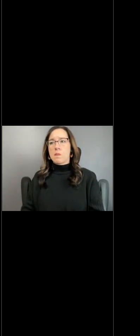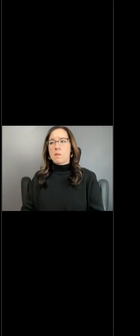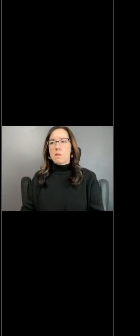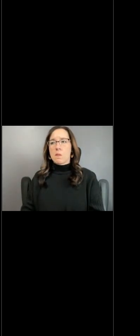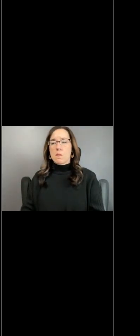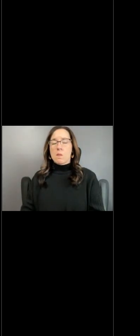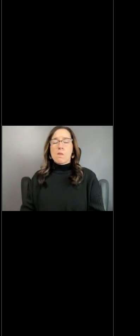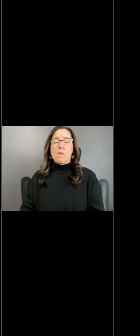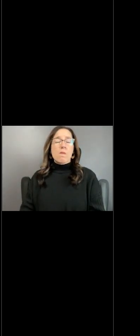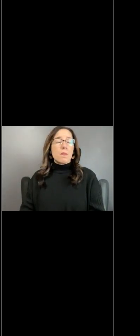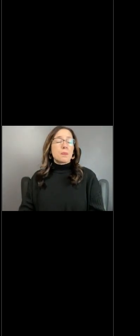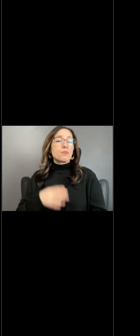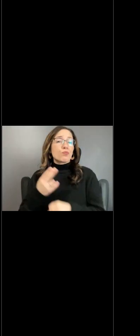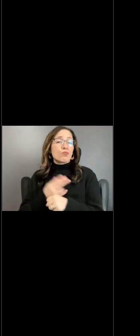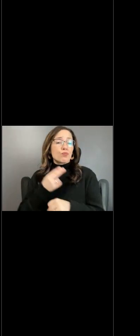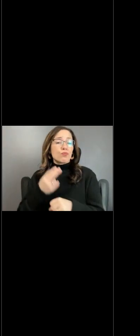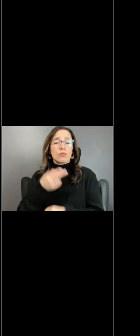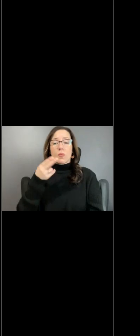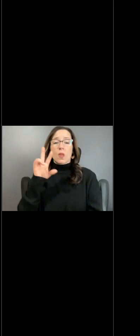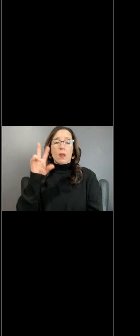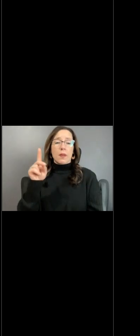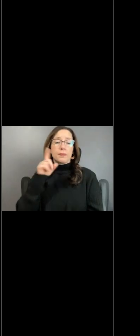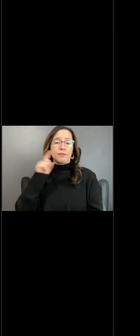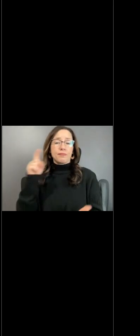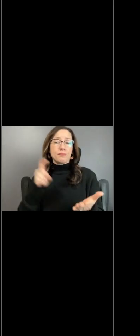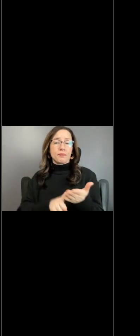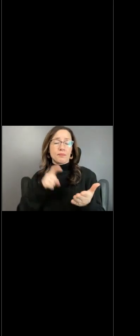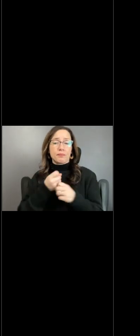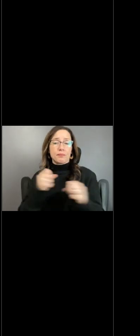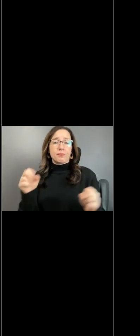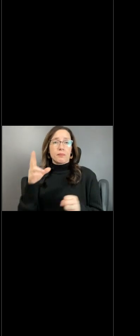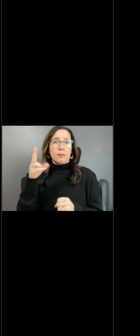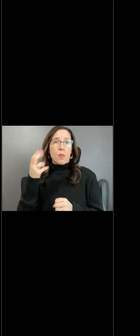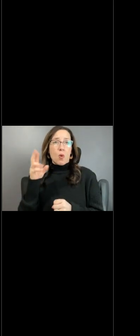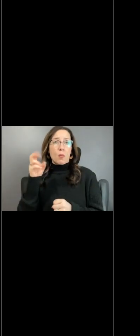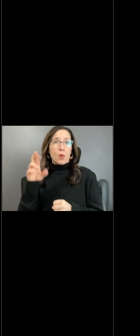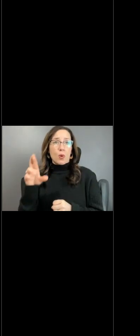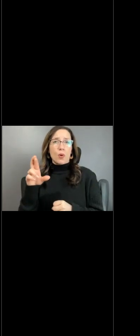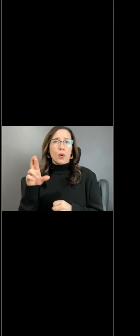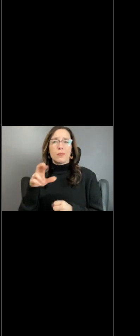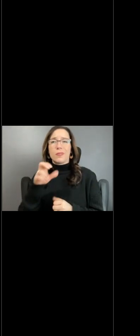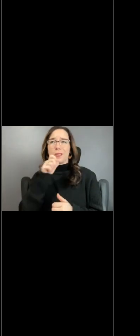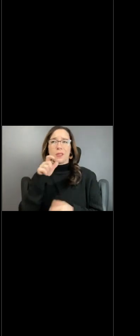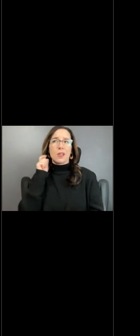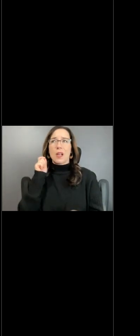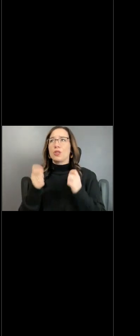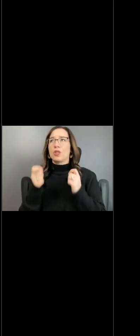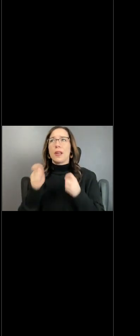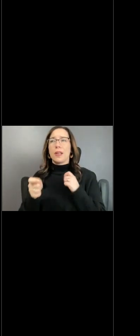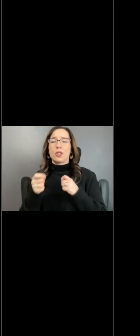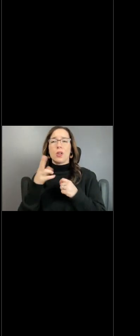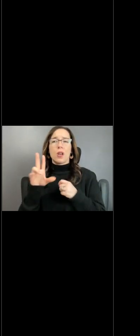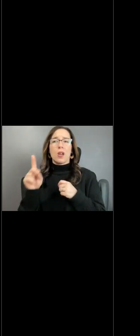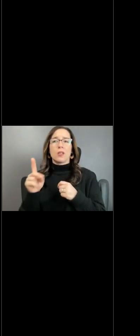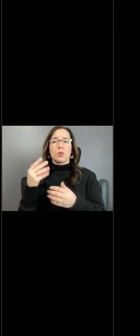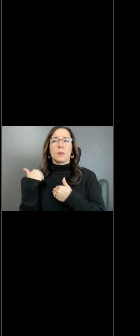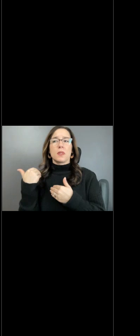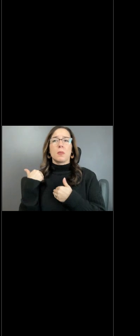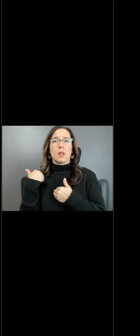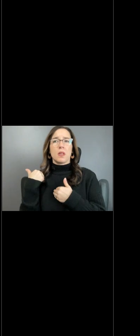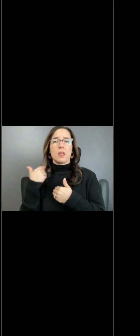The use of HUD-recognized safe harbors does not change HUD's responsibility